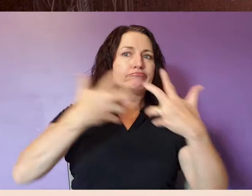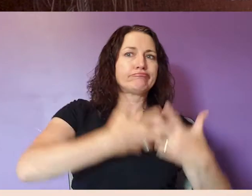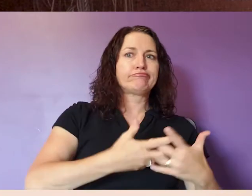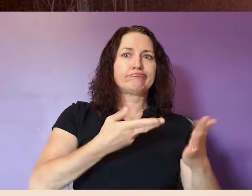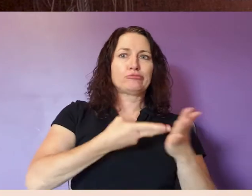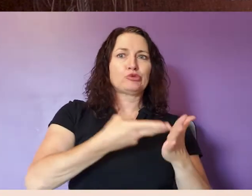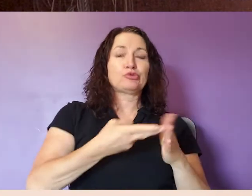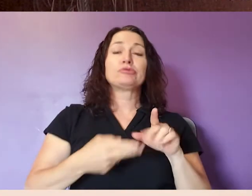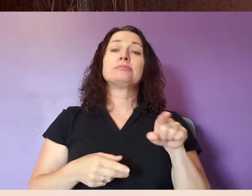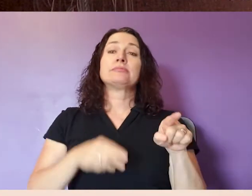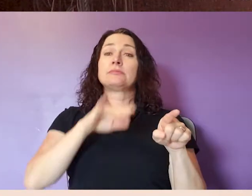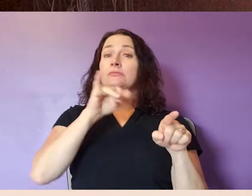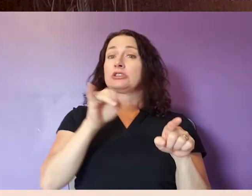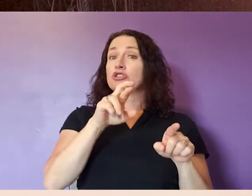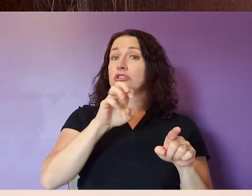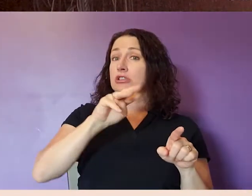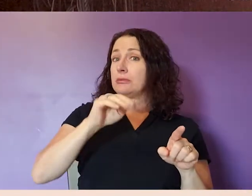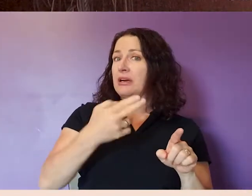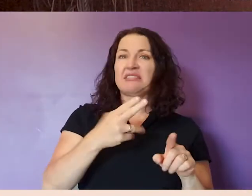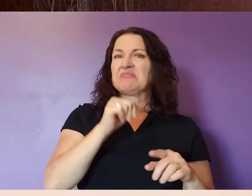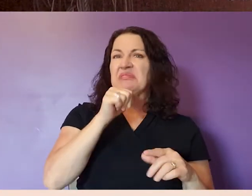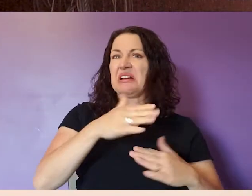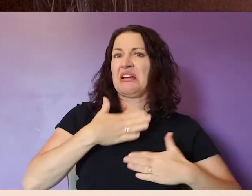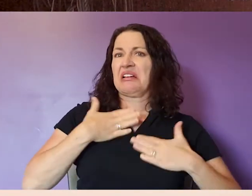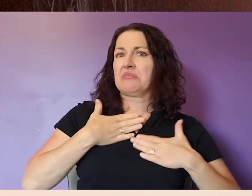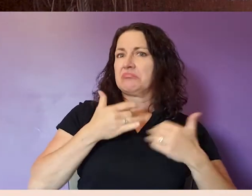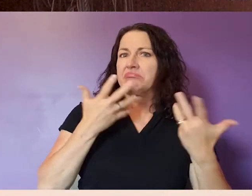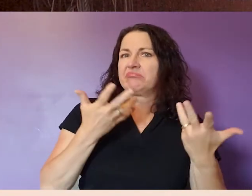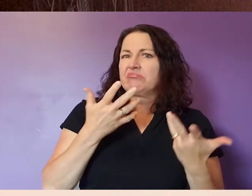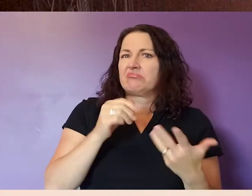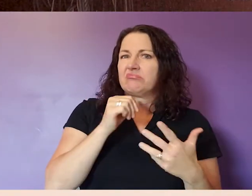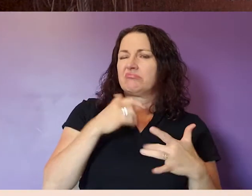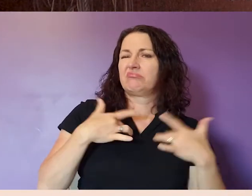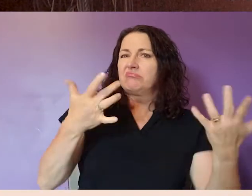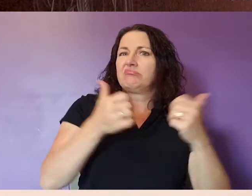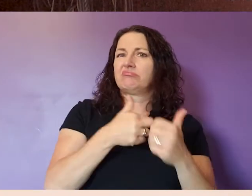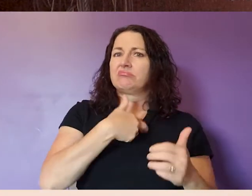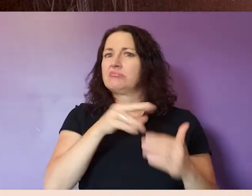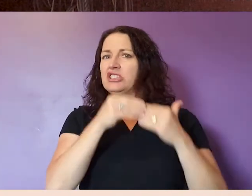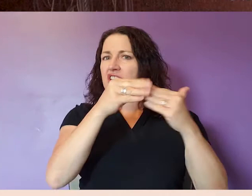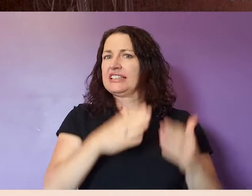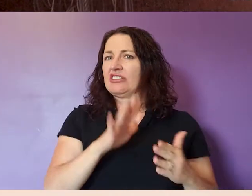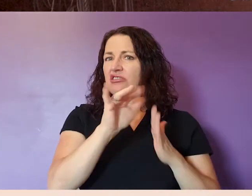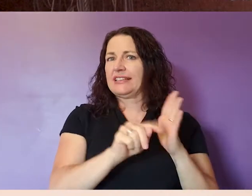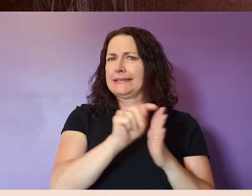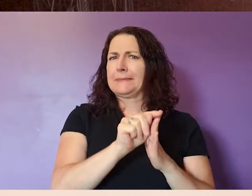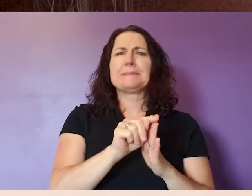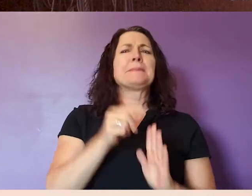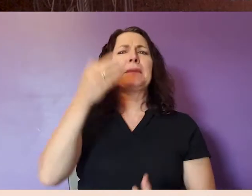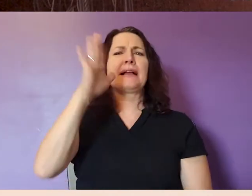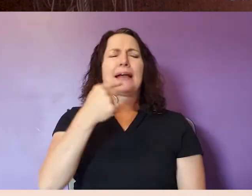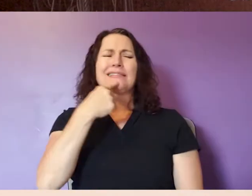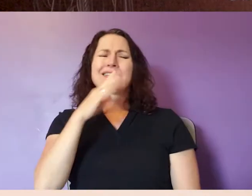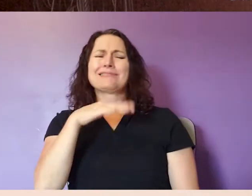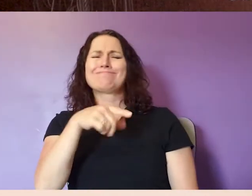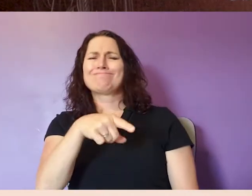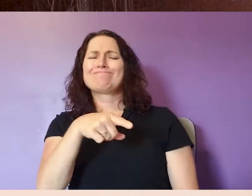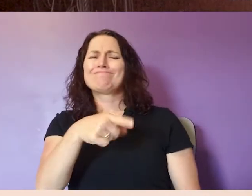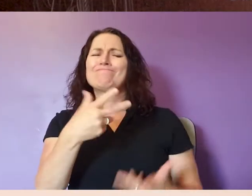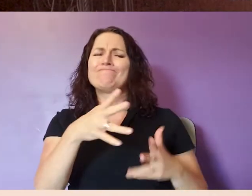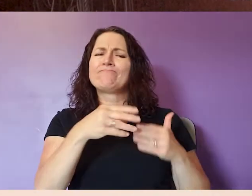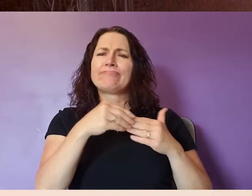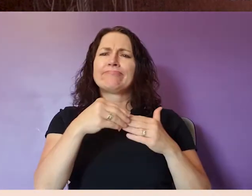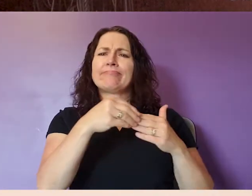leaders of his time and he said that god says you have led my